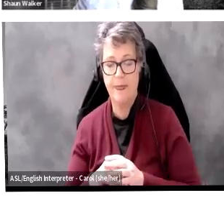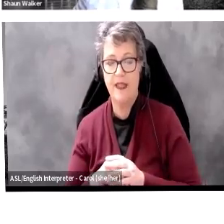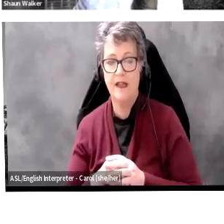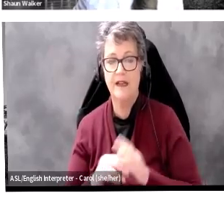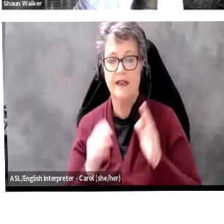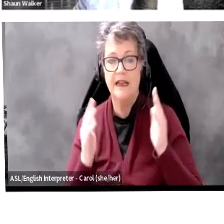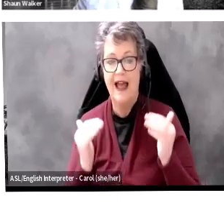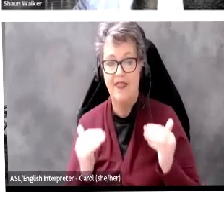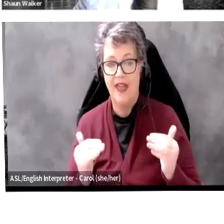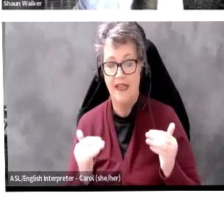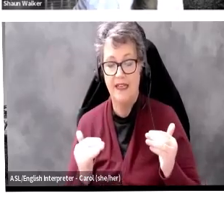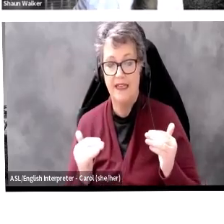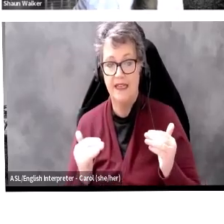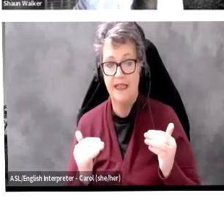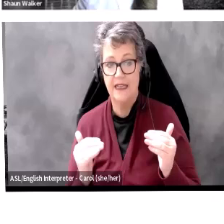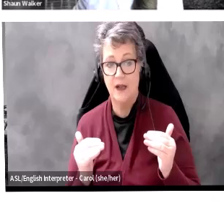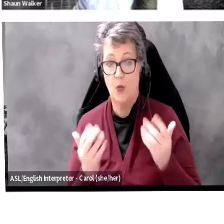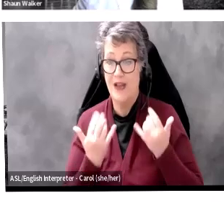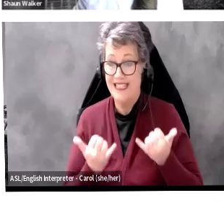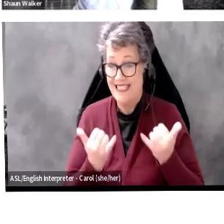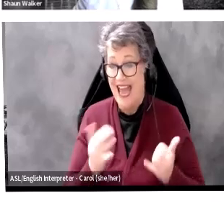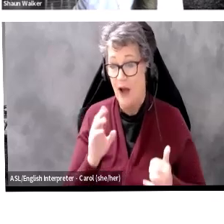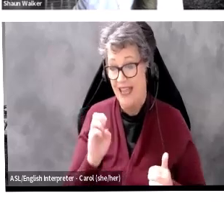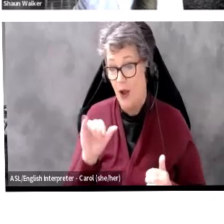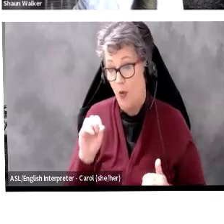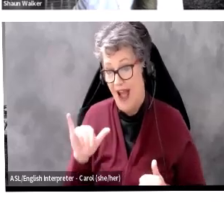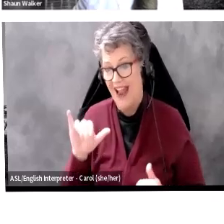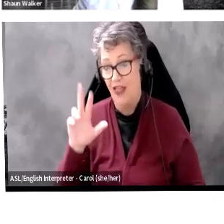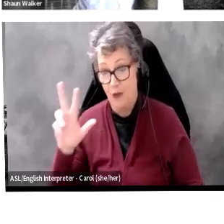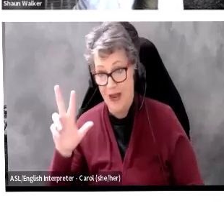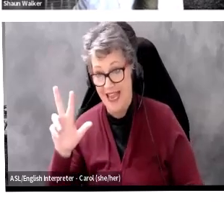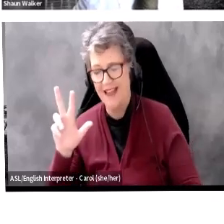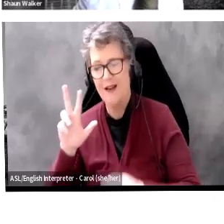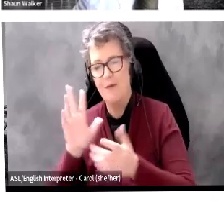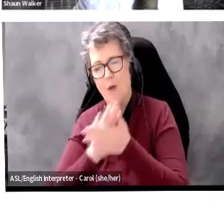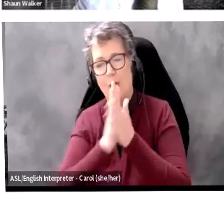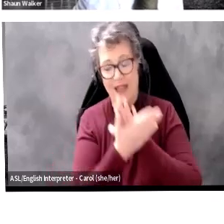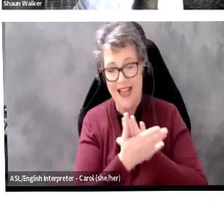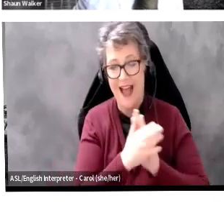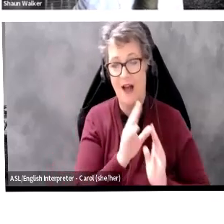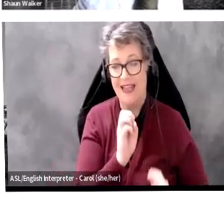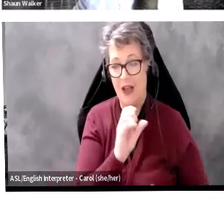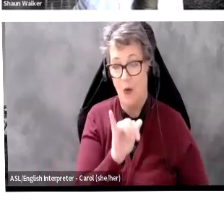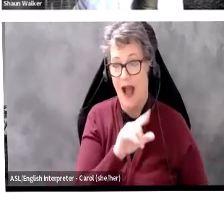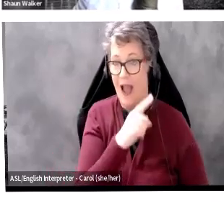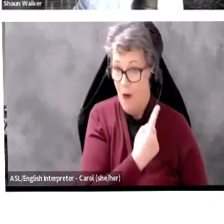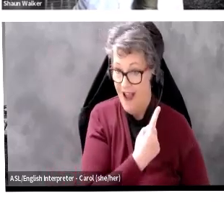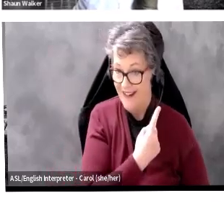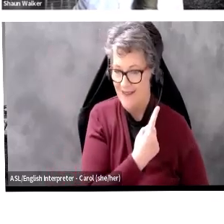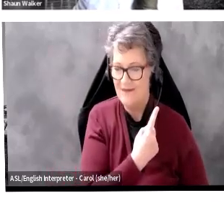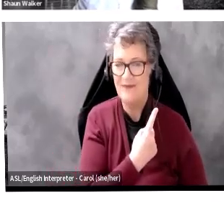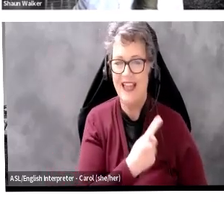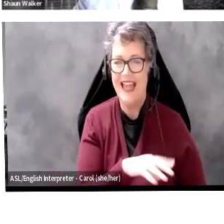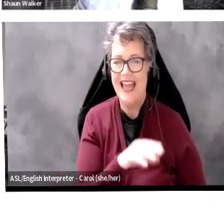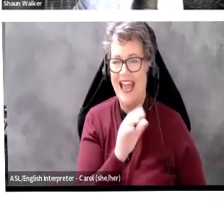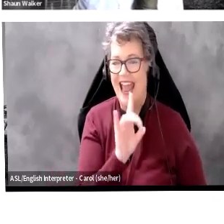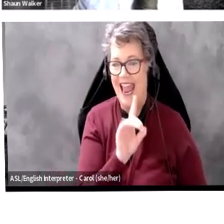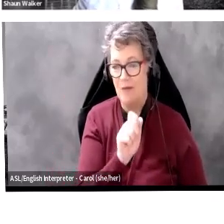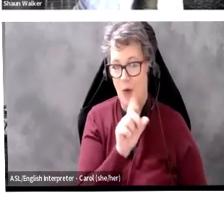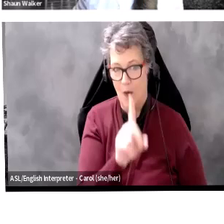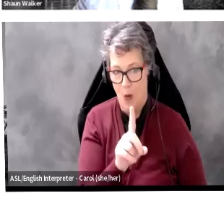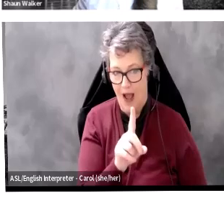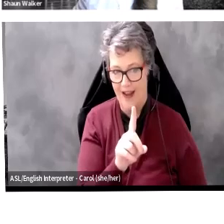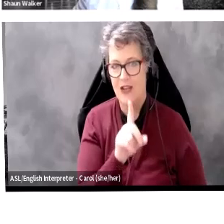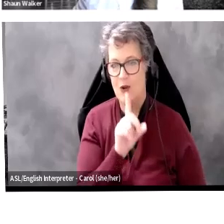and then what is now your EOY 3, but will become your EOY 1, your